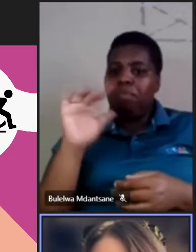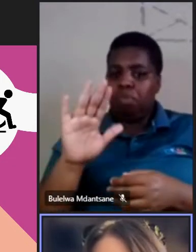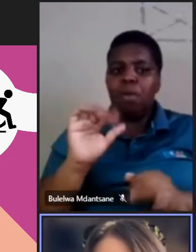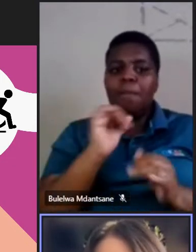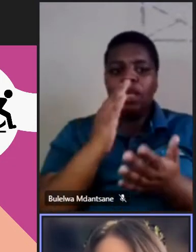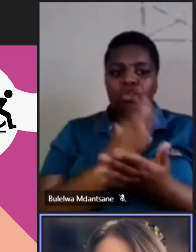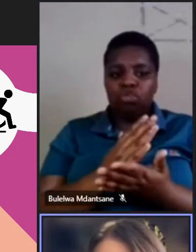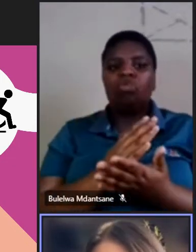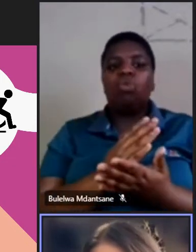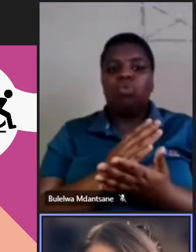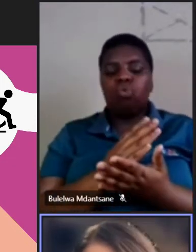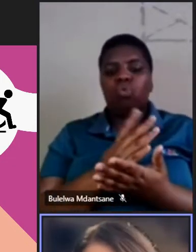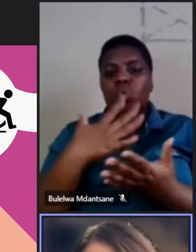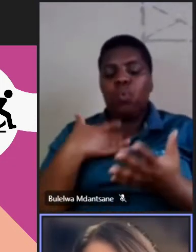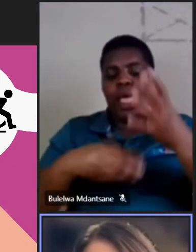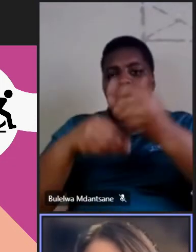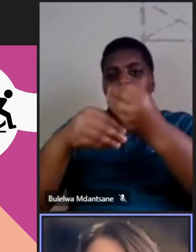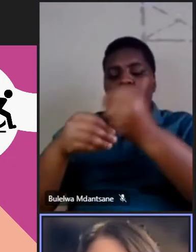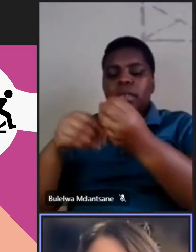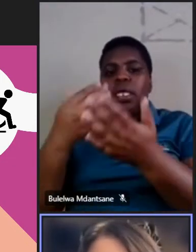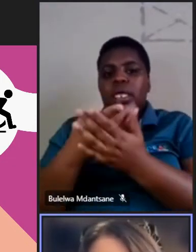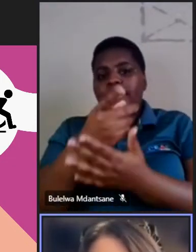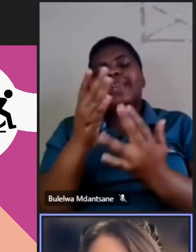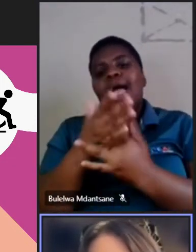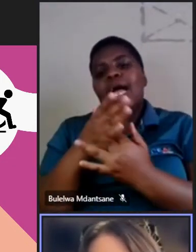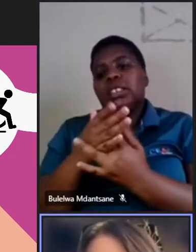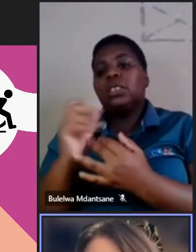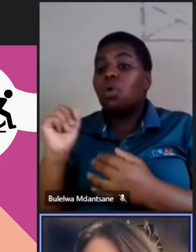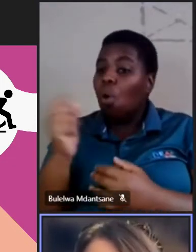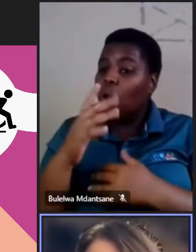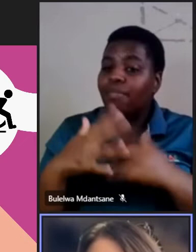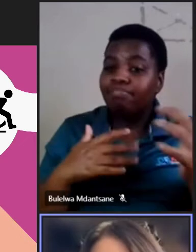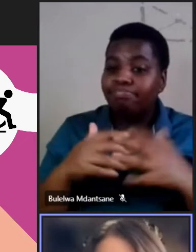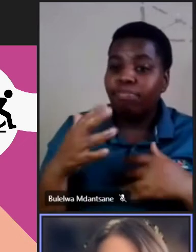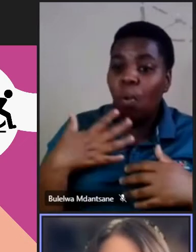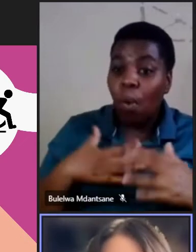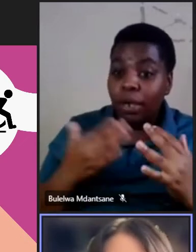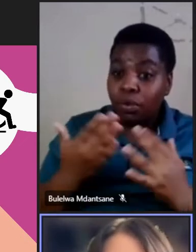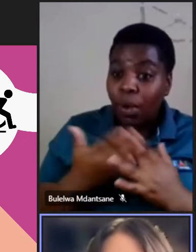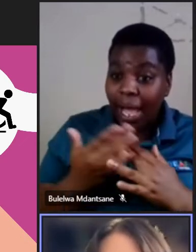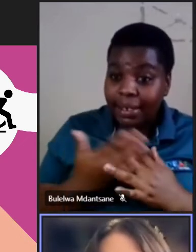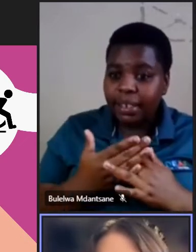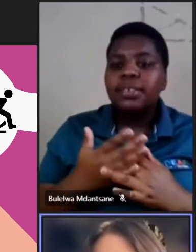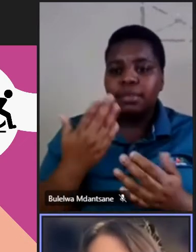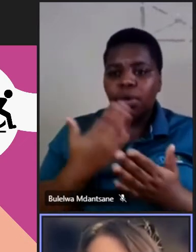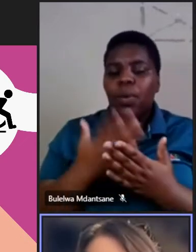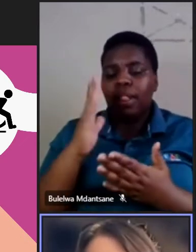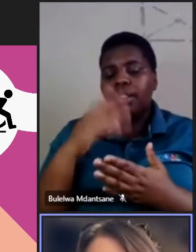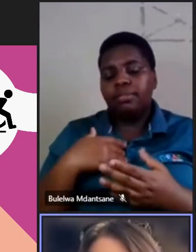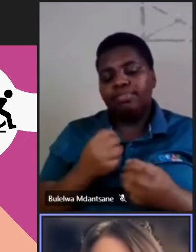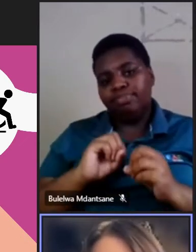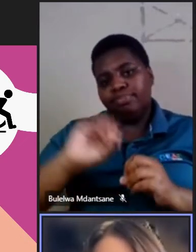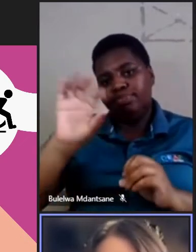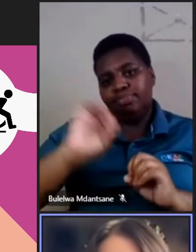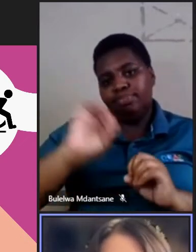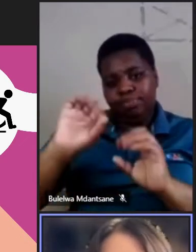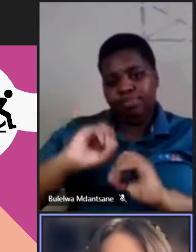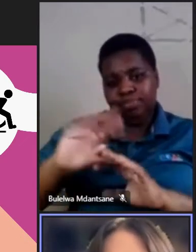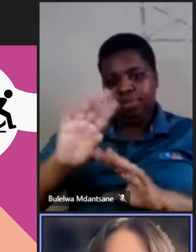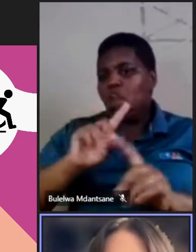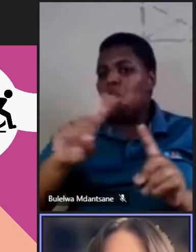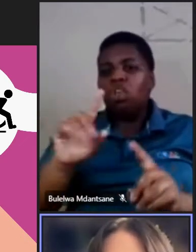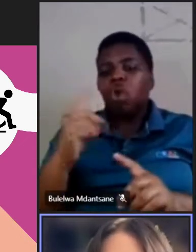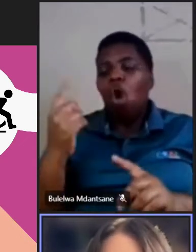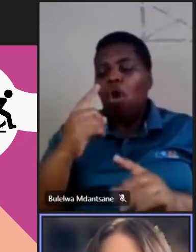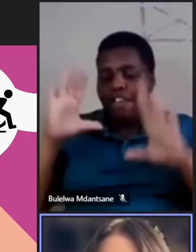the Her Voice Fund projects. So anyone who freely wants to go access the guide, it will be up there. It doesn't just have to be adolescent girls and young